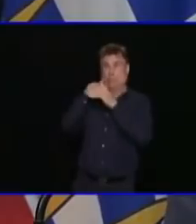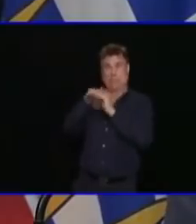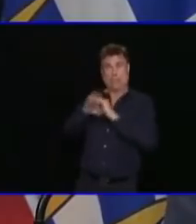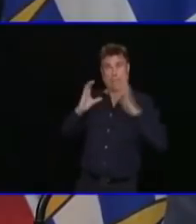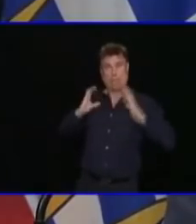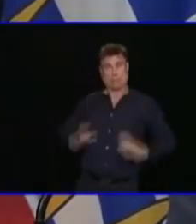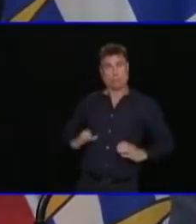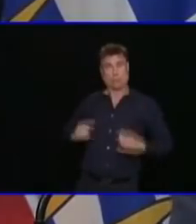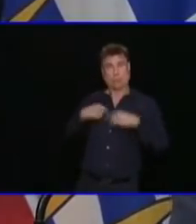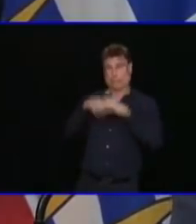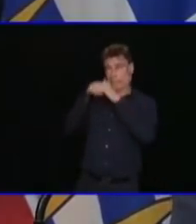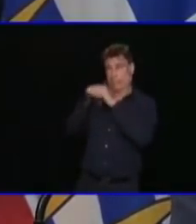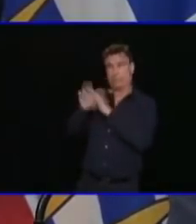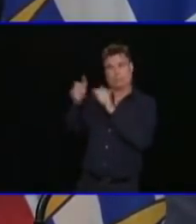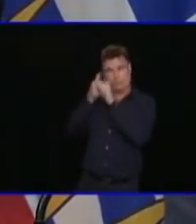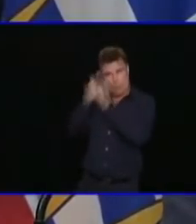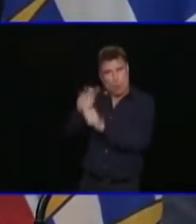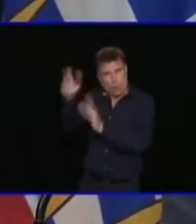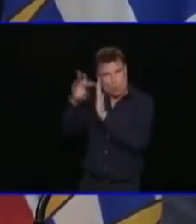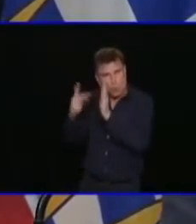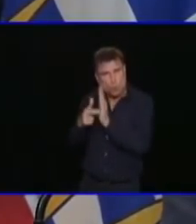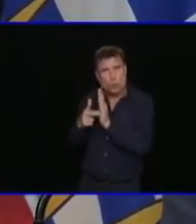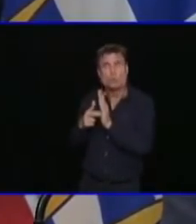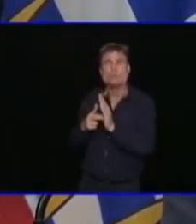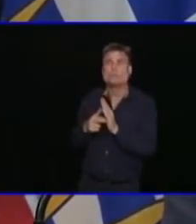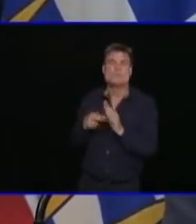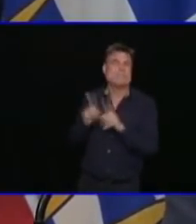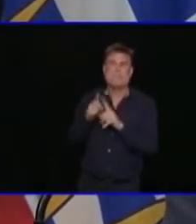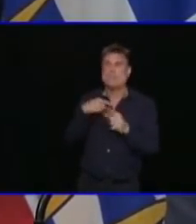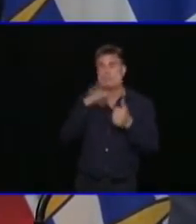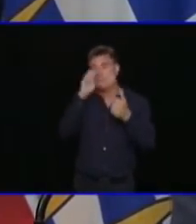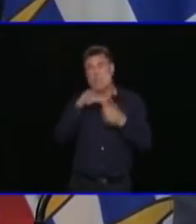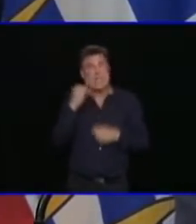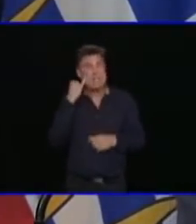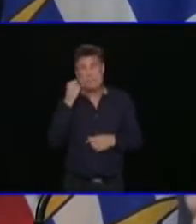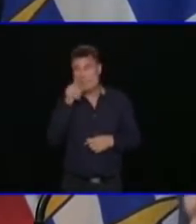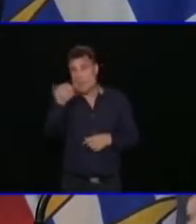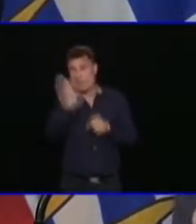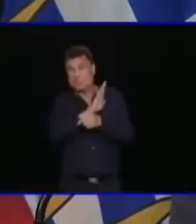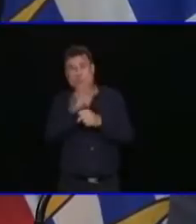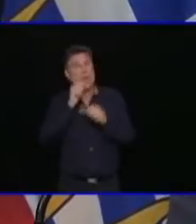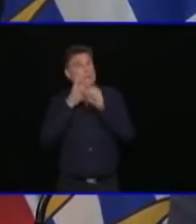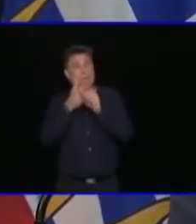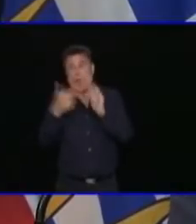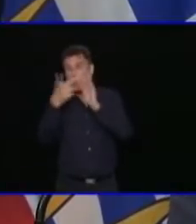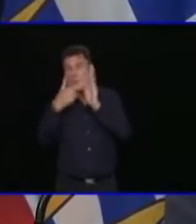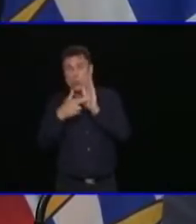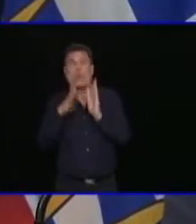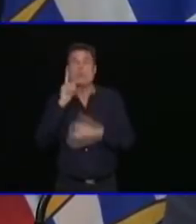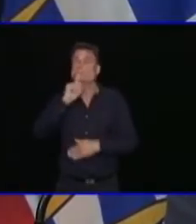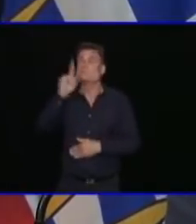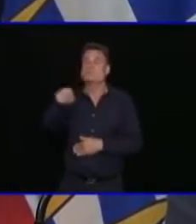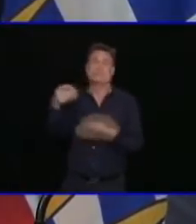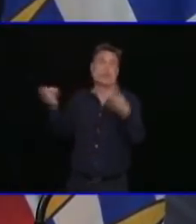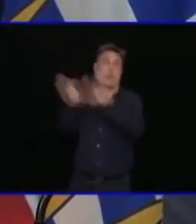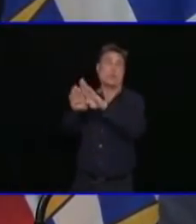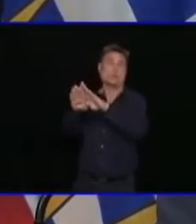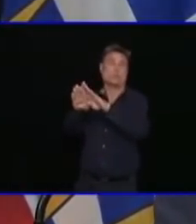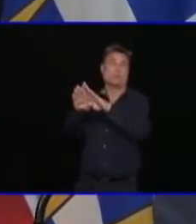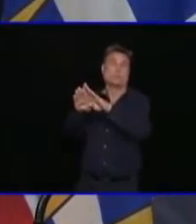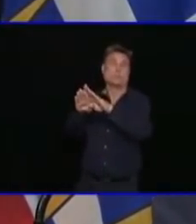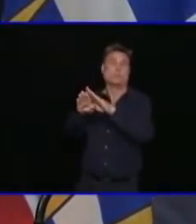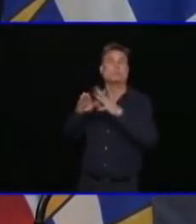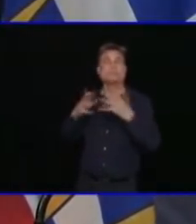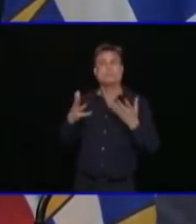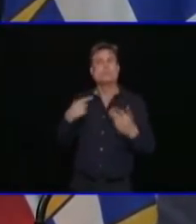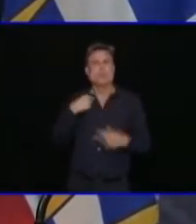when they have not done it. And we're working with the industry to look at how we can better make those plans safer,